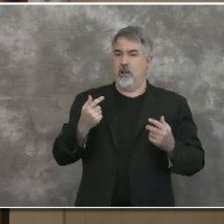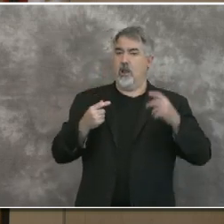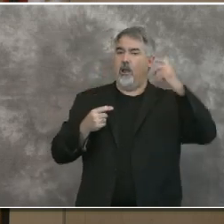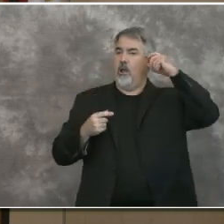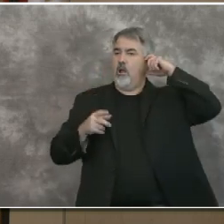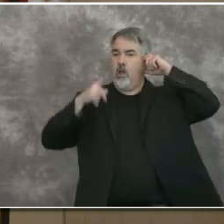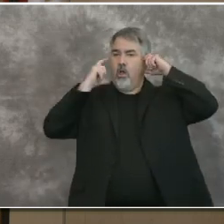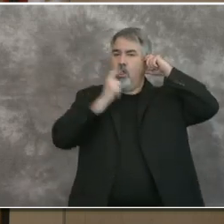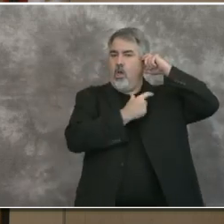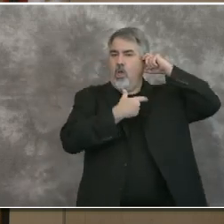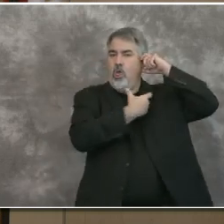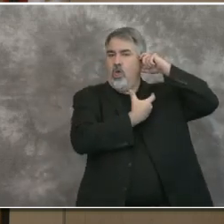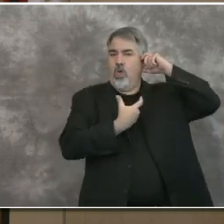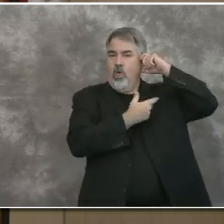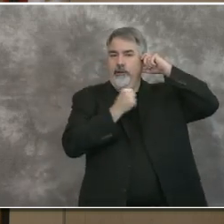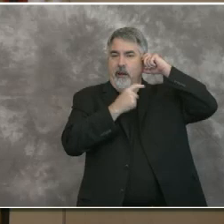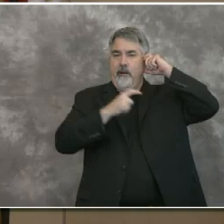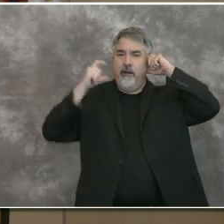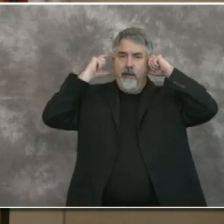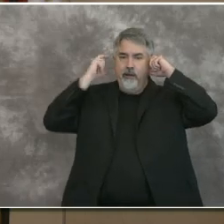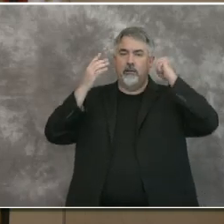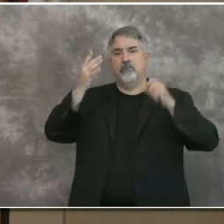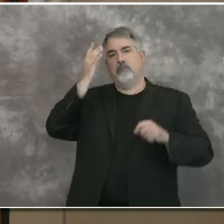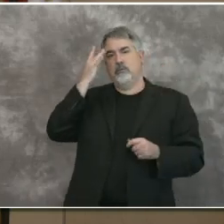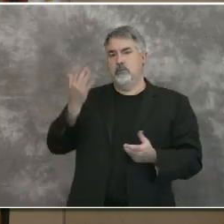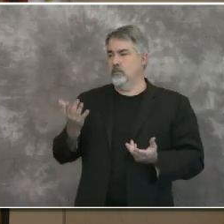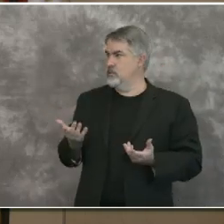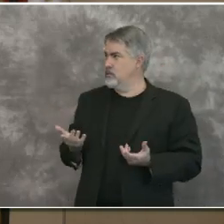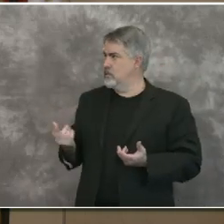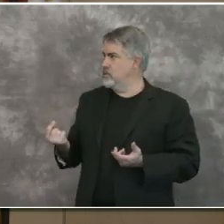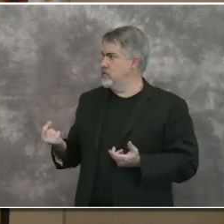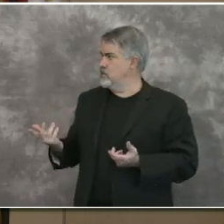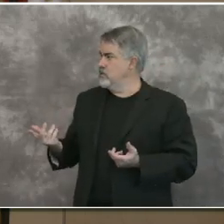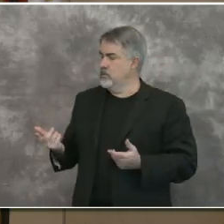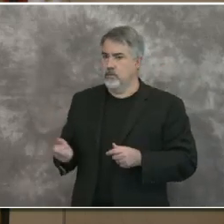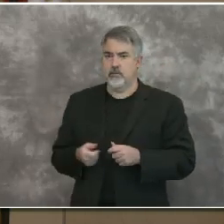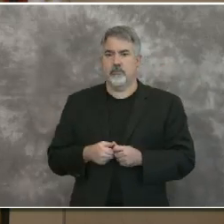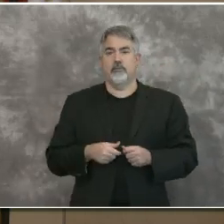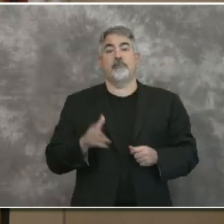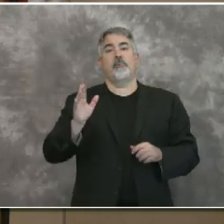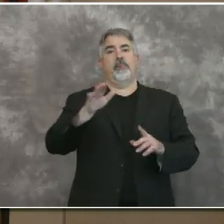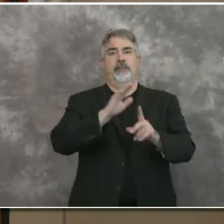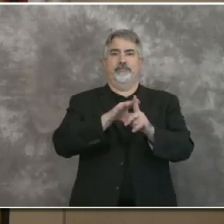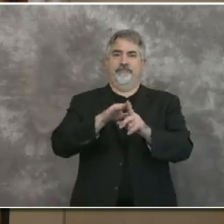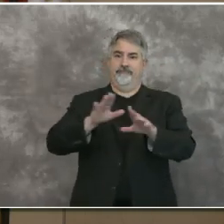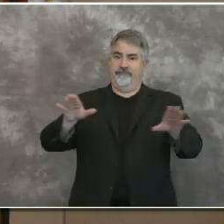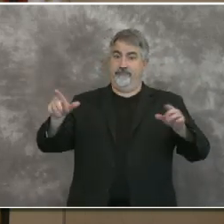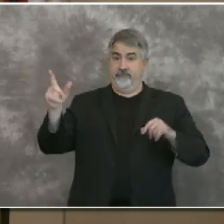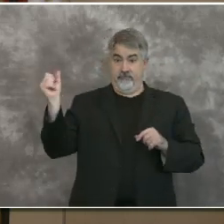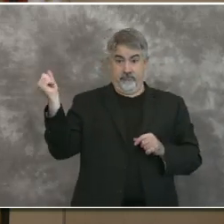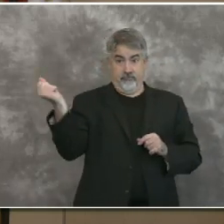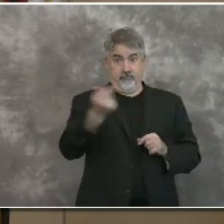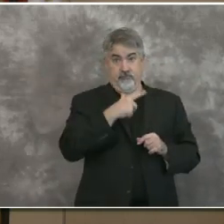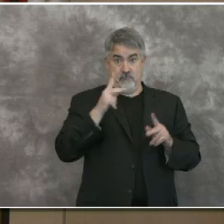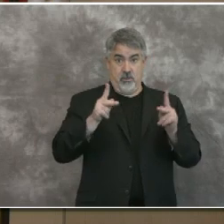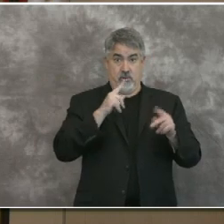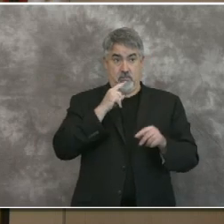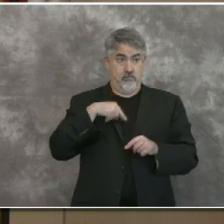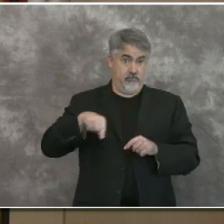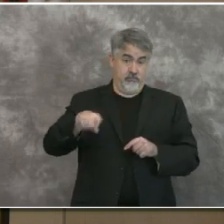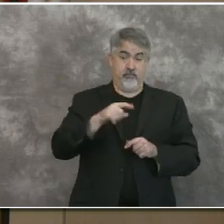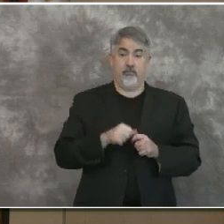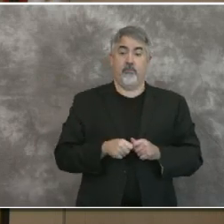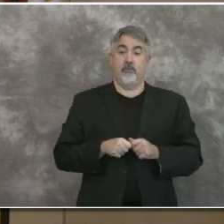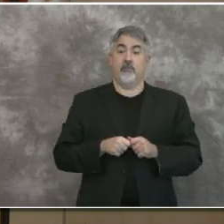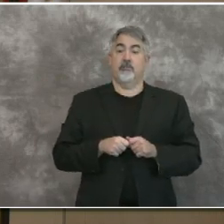contact with people? So just want to remind the general public that the guidance and the health